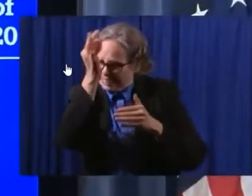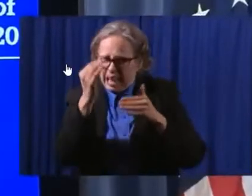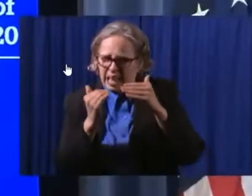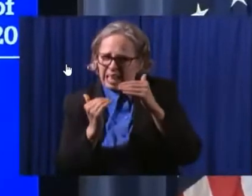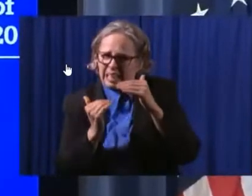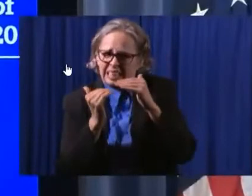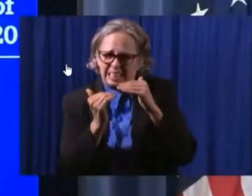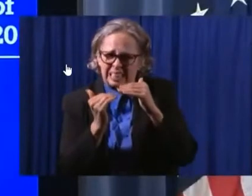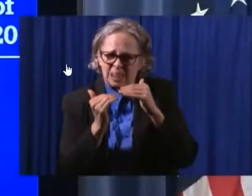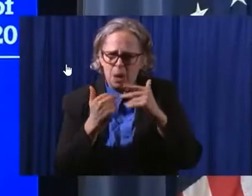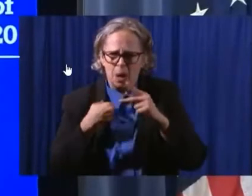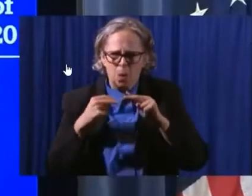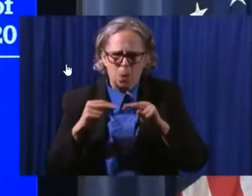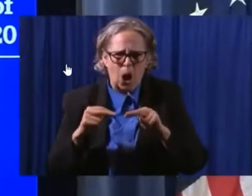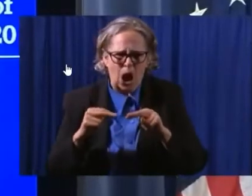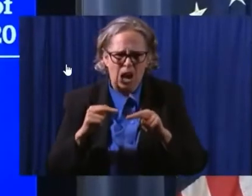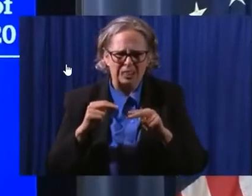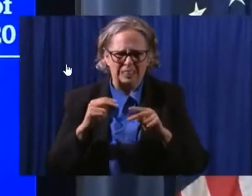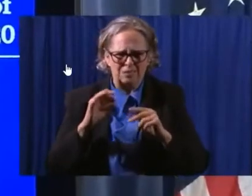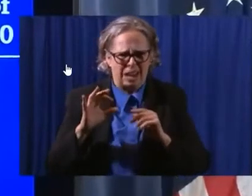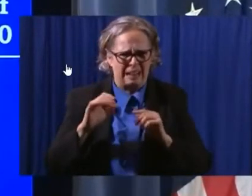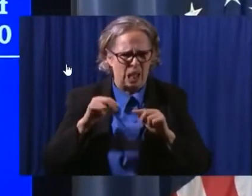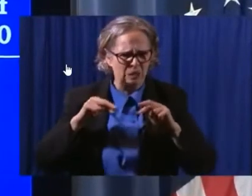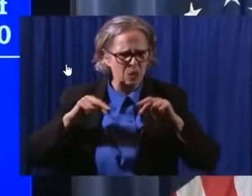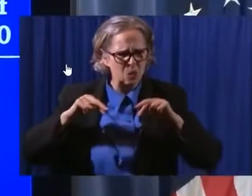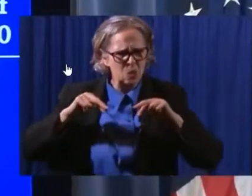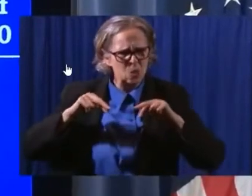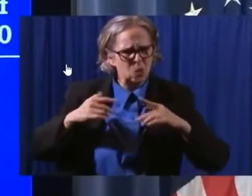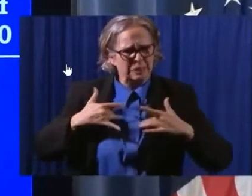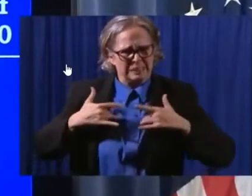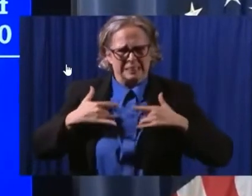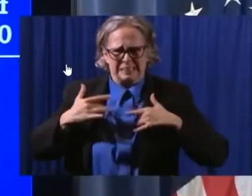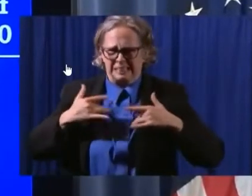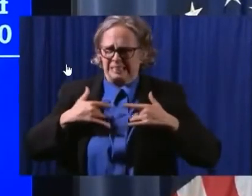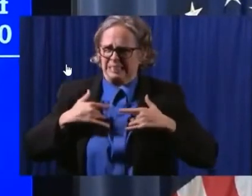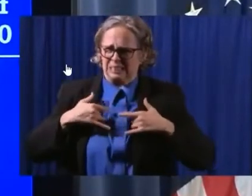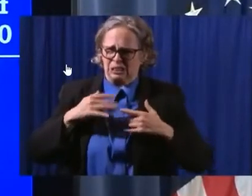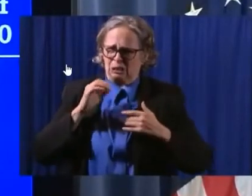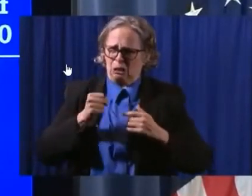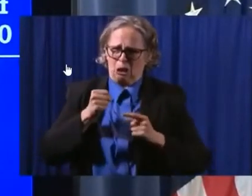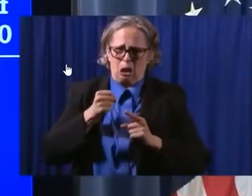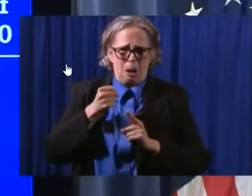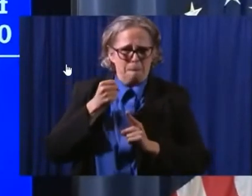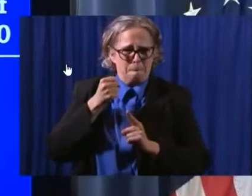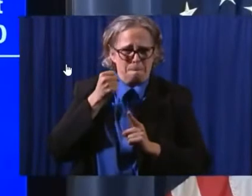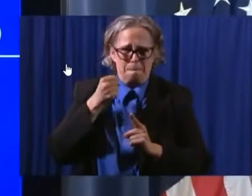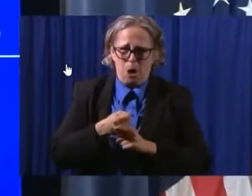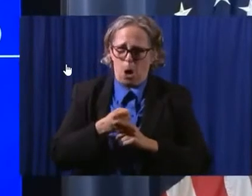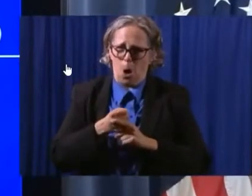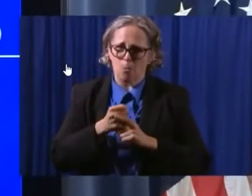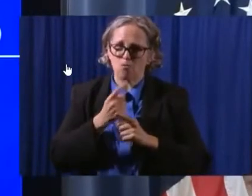list with a grave concern that it could be moving from red to